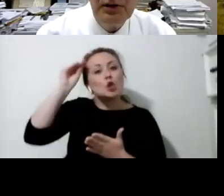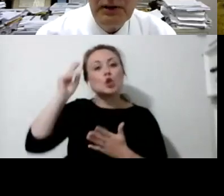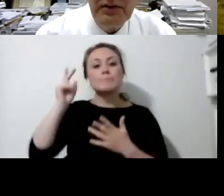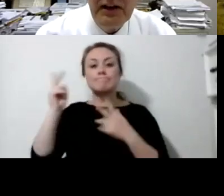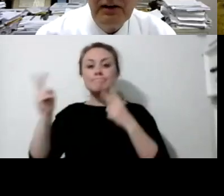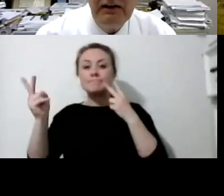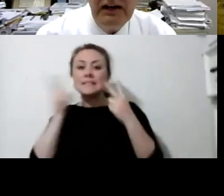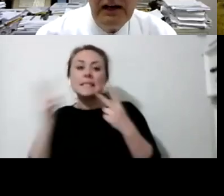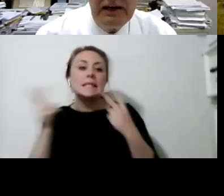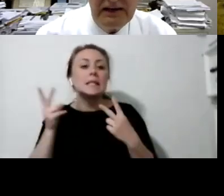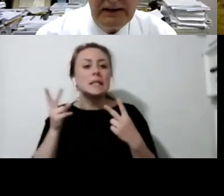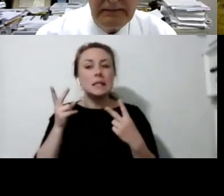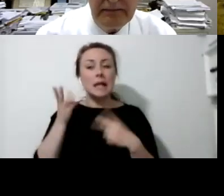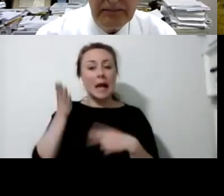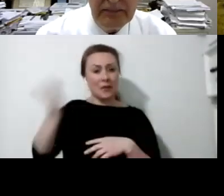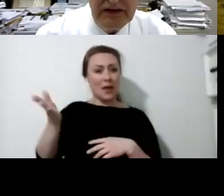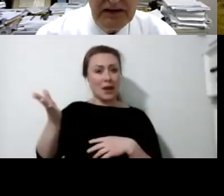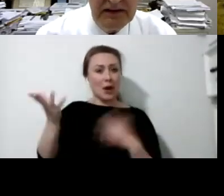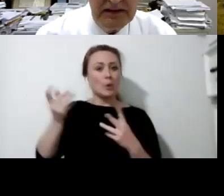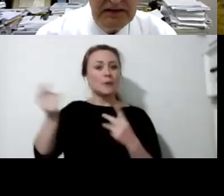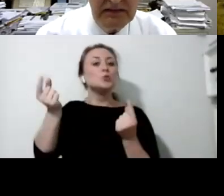they're doing there.